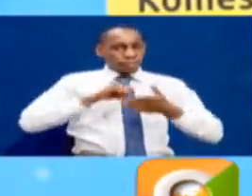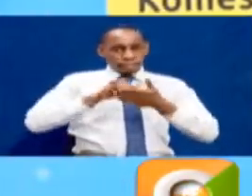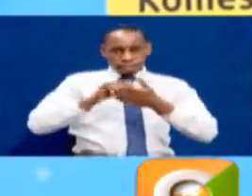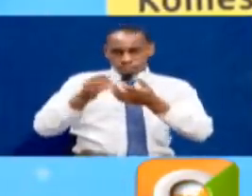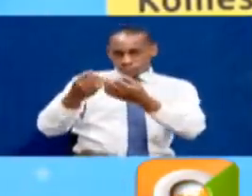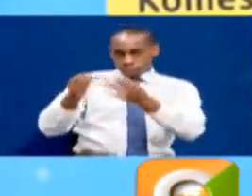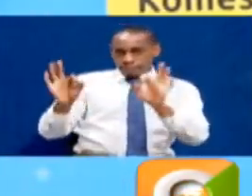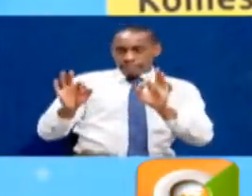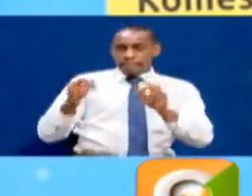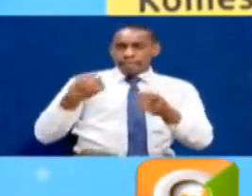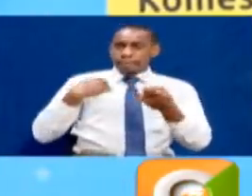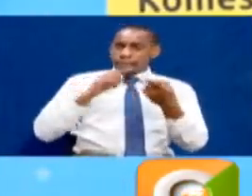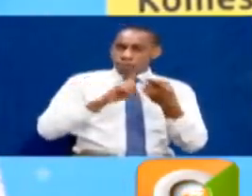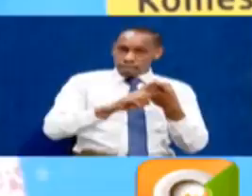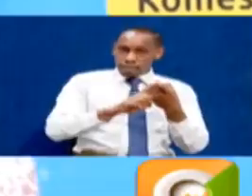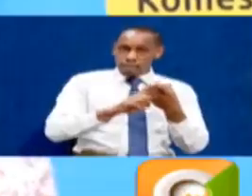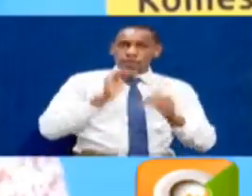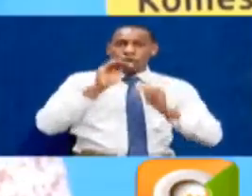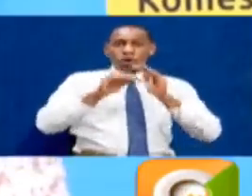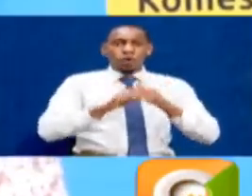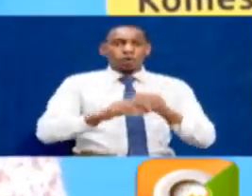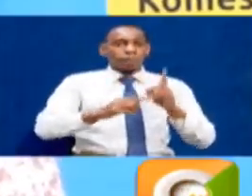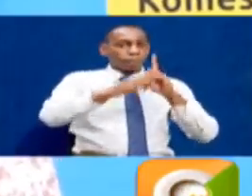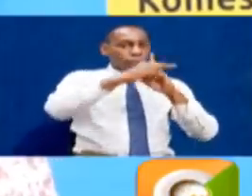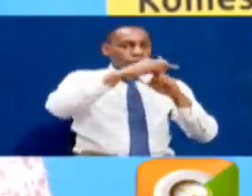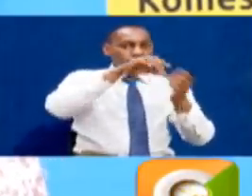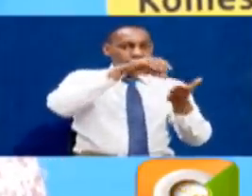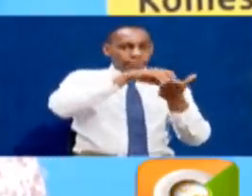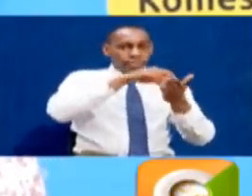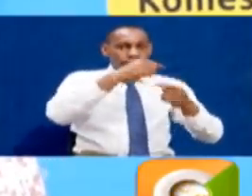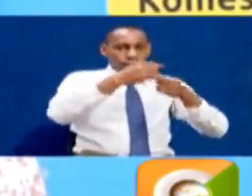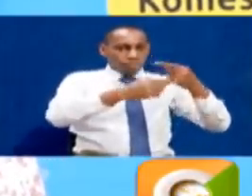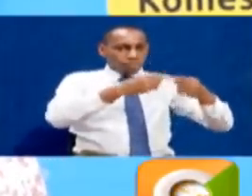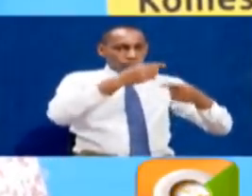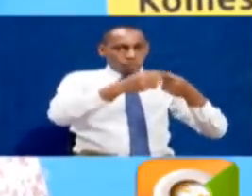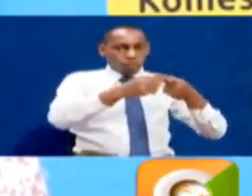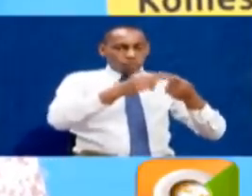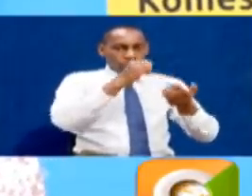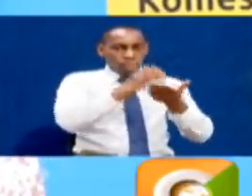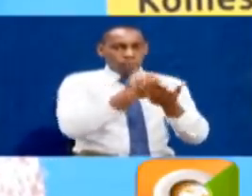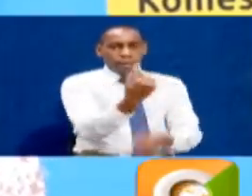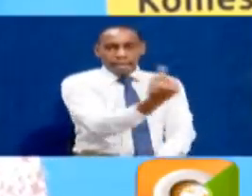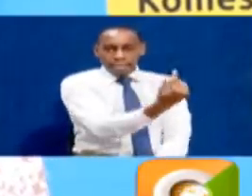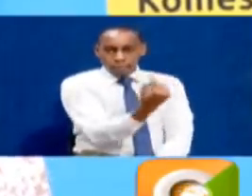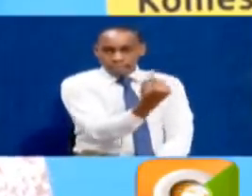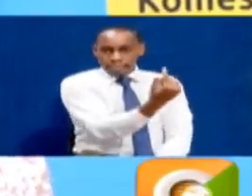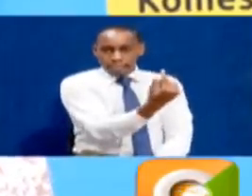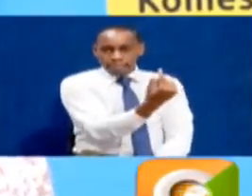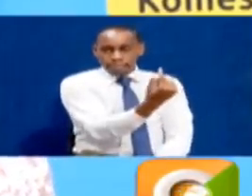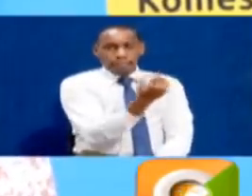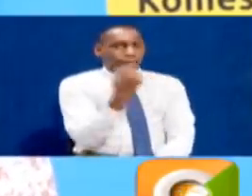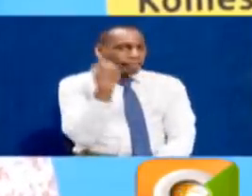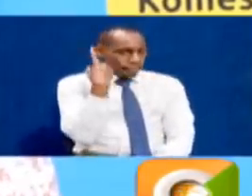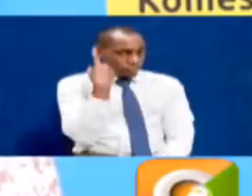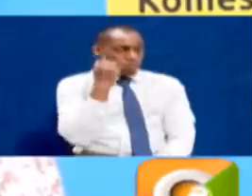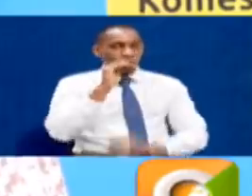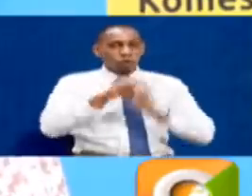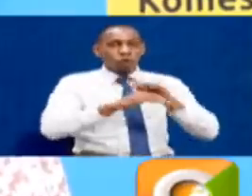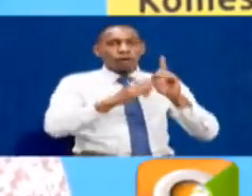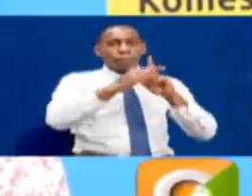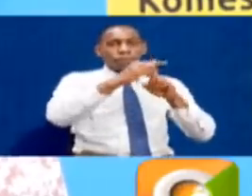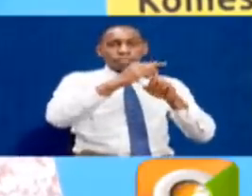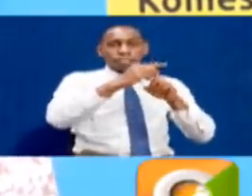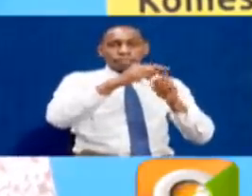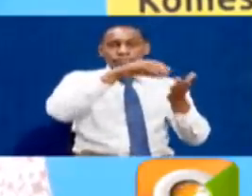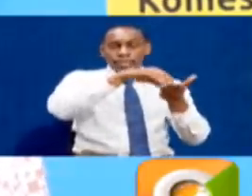released, first and foremost, all positive cases will continue to be isolated. Let's start from there. All positive